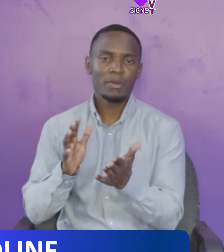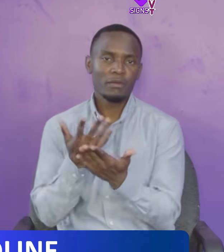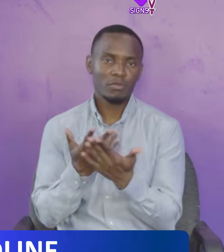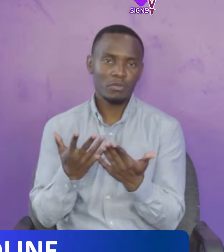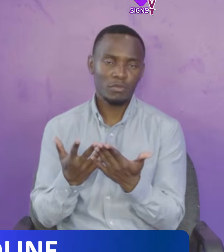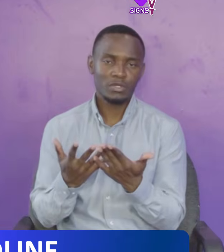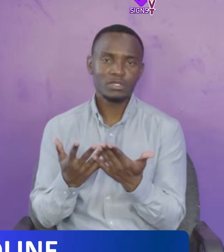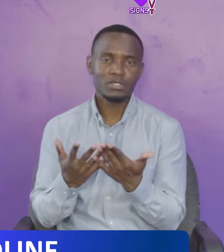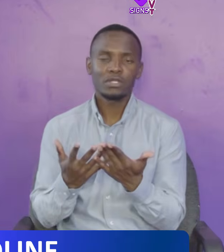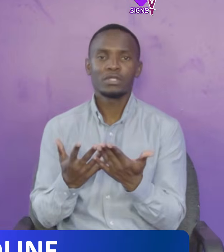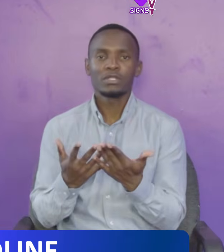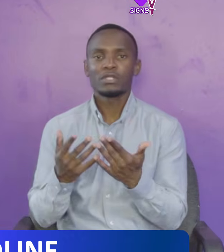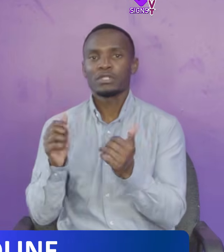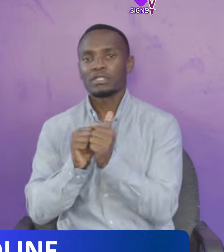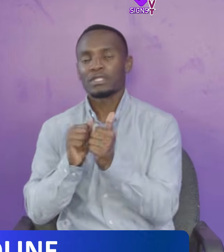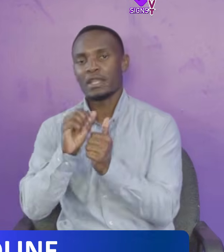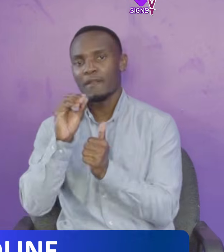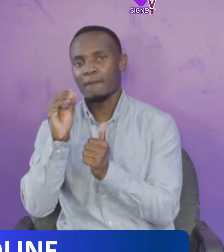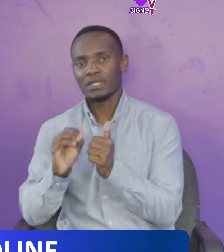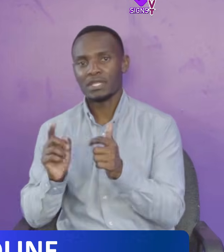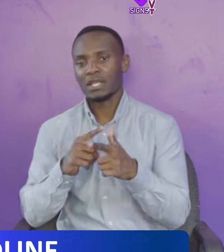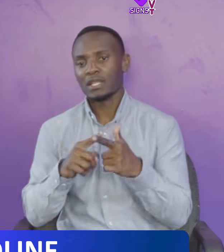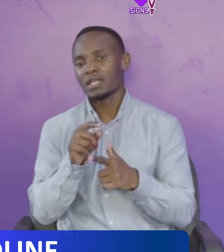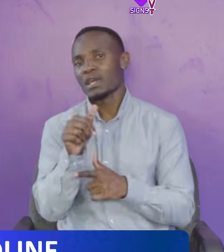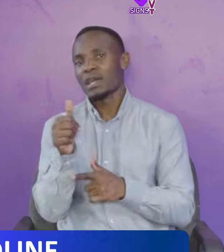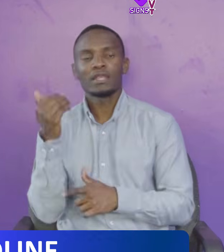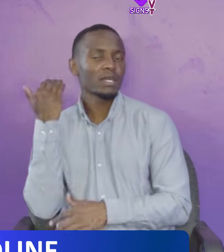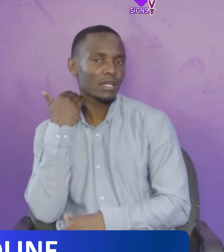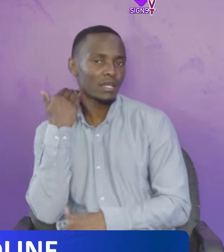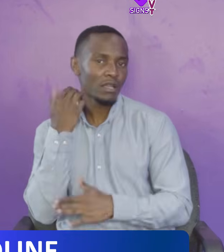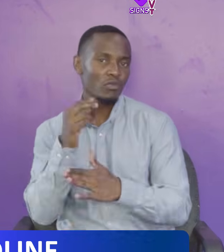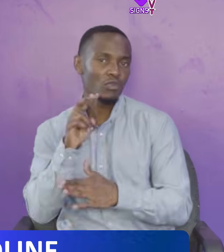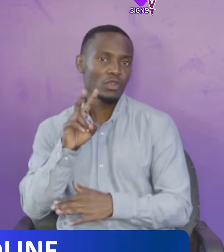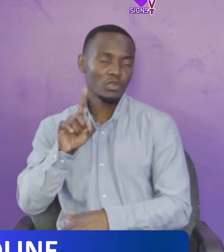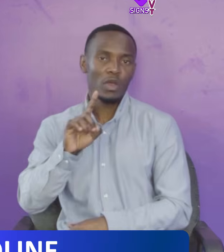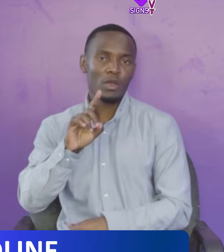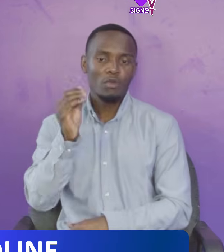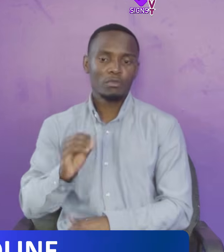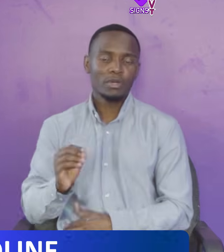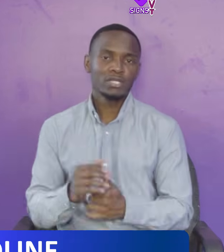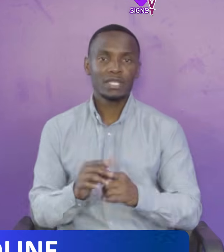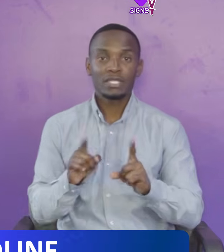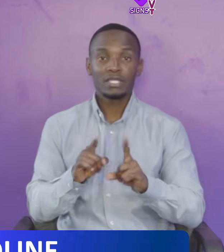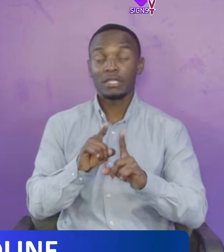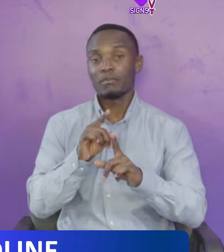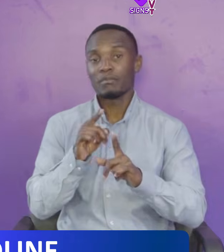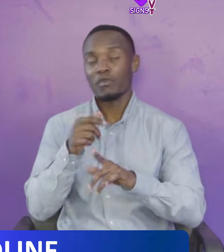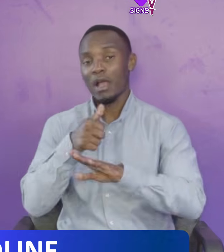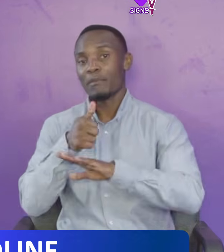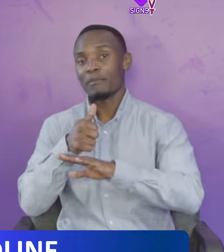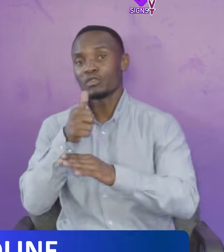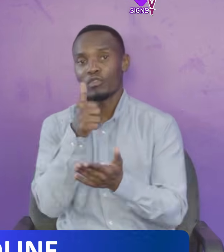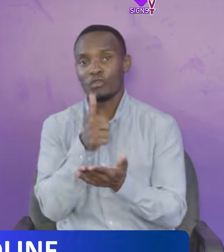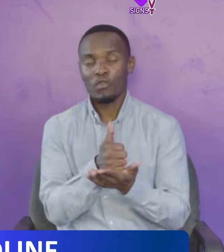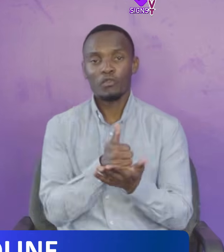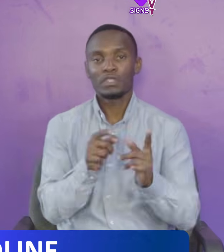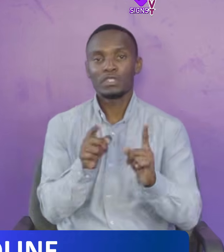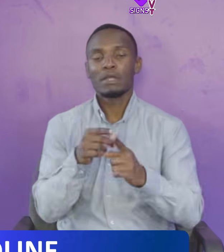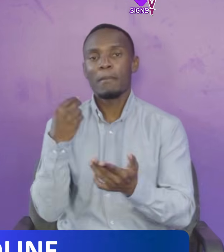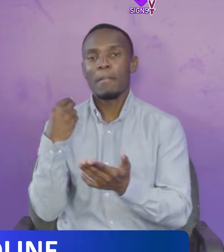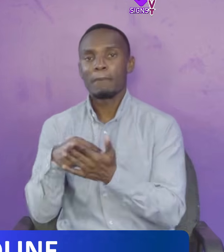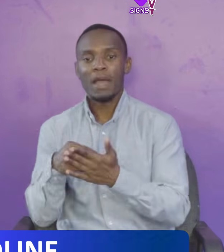at 21%, such as procurement fraud, money laundering, abuse of office, and conflict of interest.